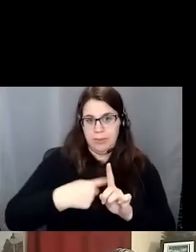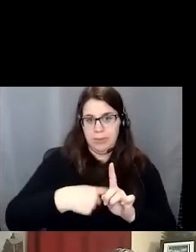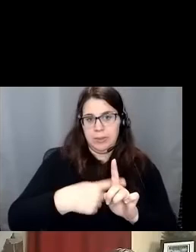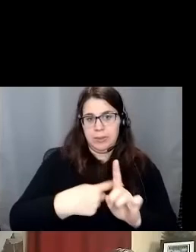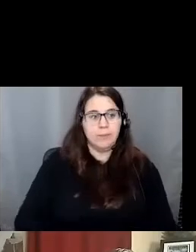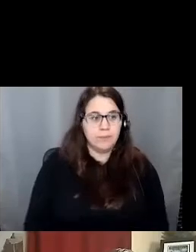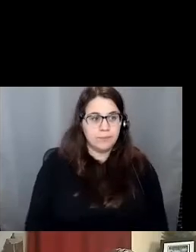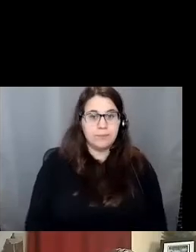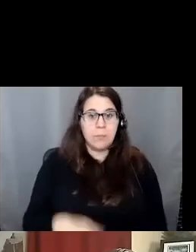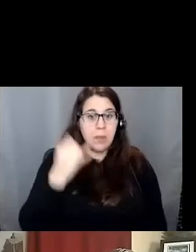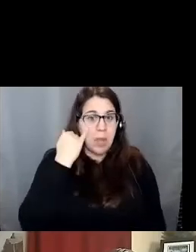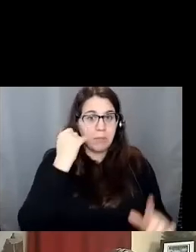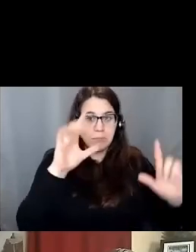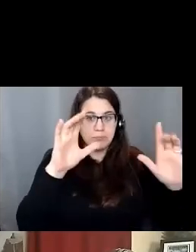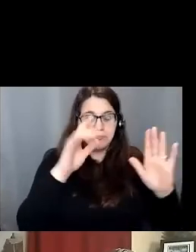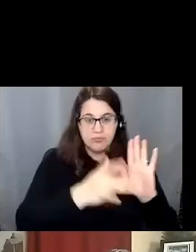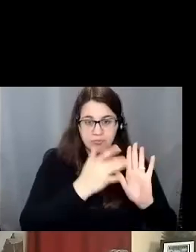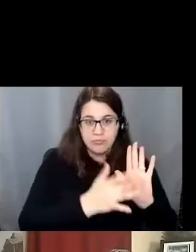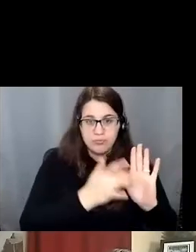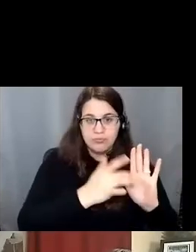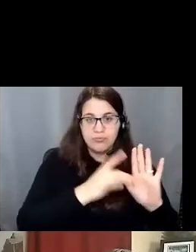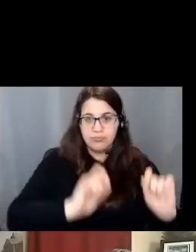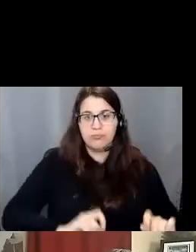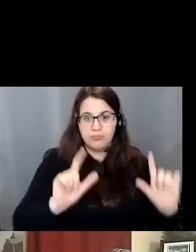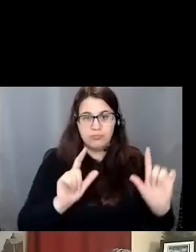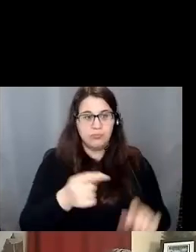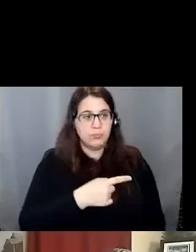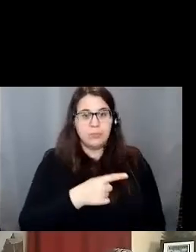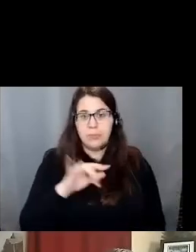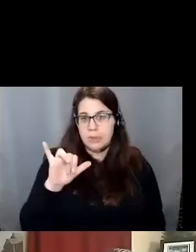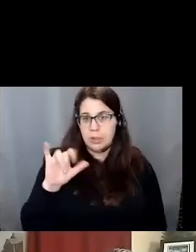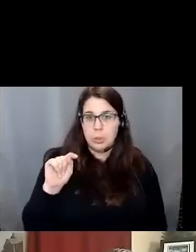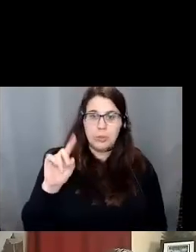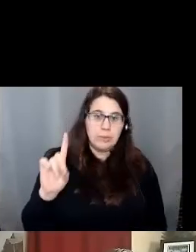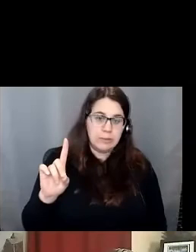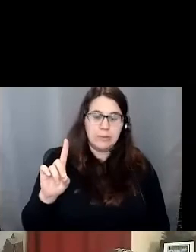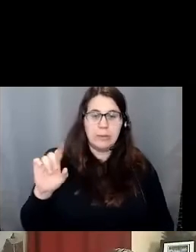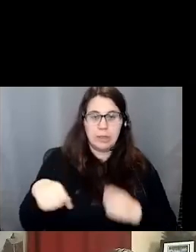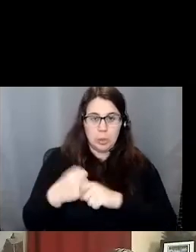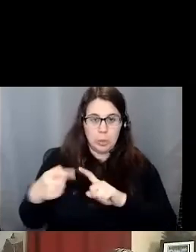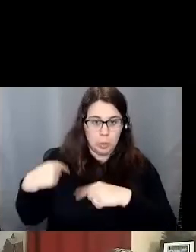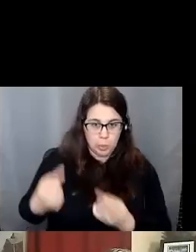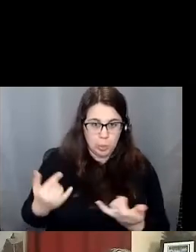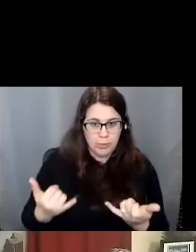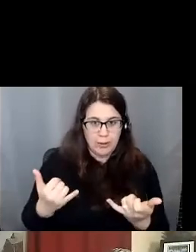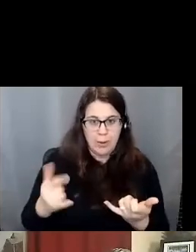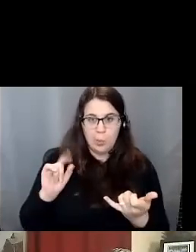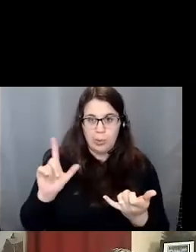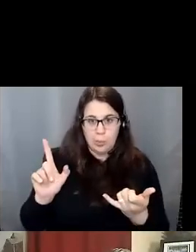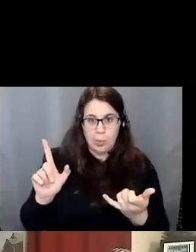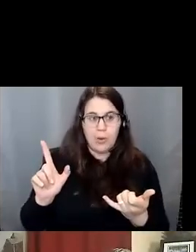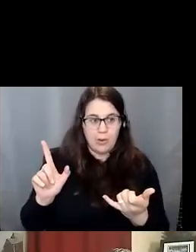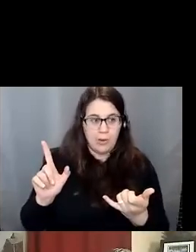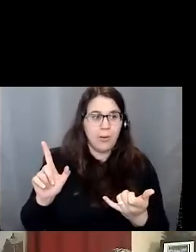the screen, we have our year-to-date, obviously this year, 2021, contributions. So similar to the front